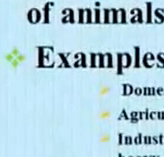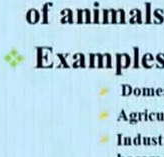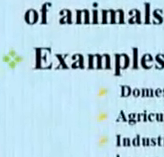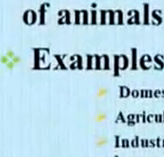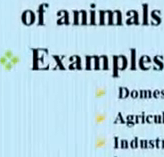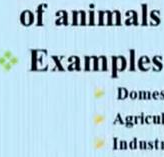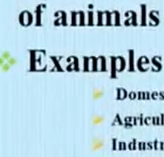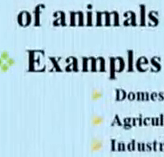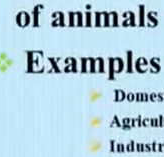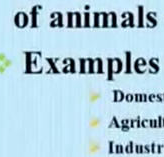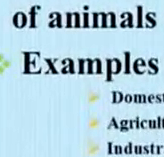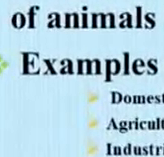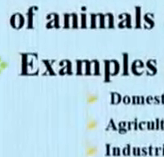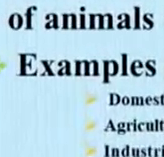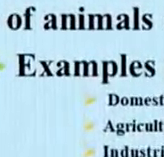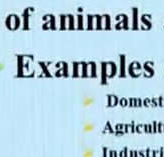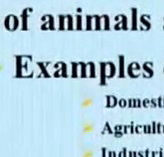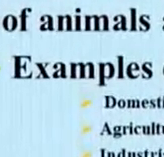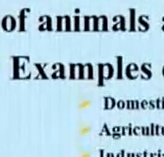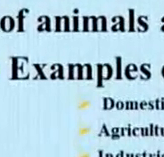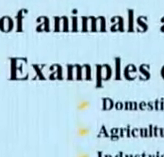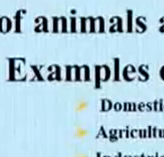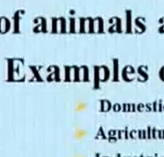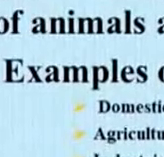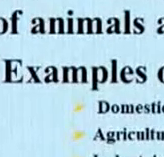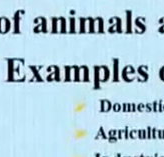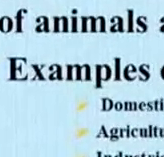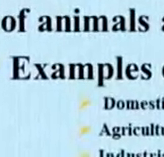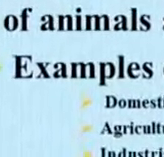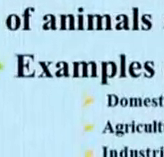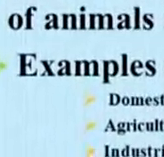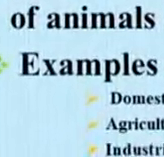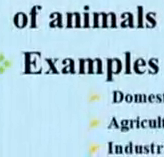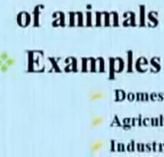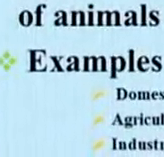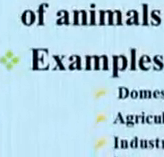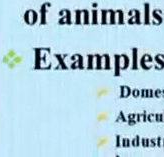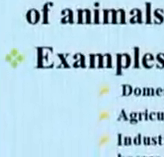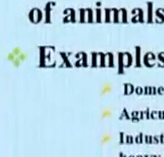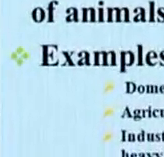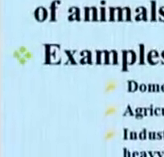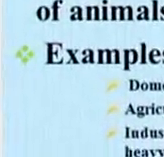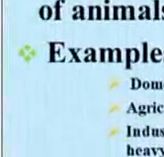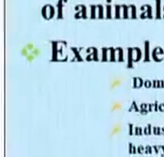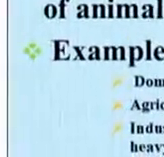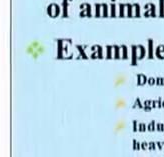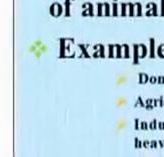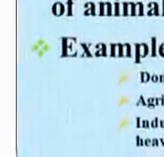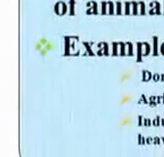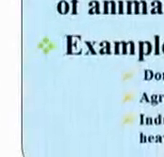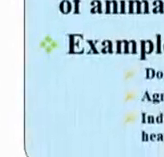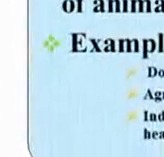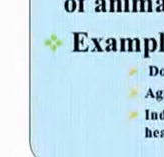chemicals are fertilizers, pesticides, insecticides. When you come to industrial